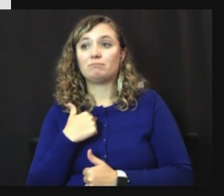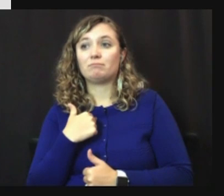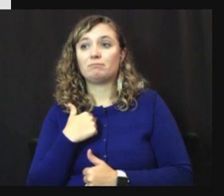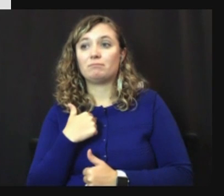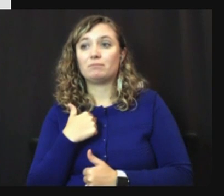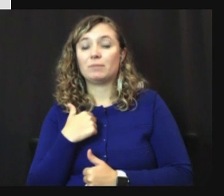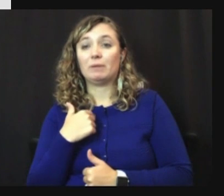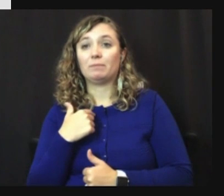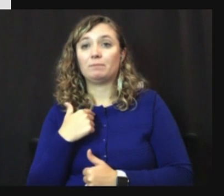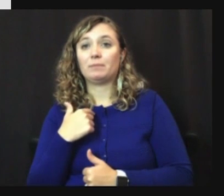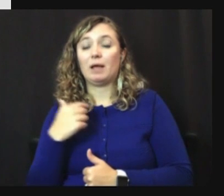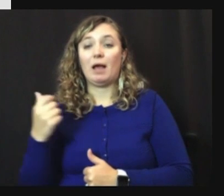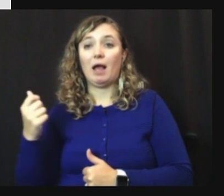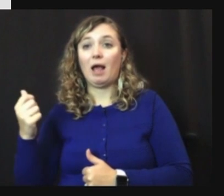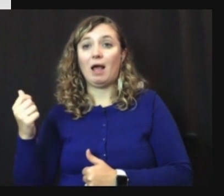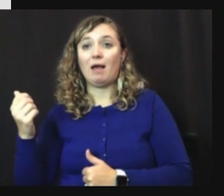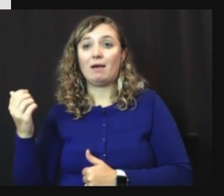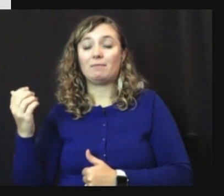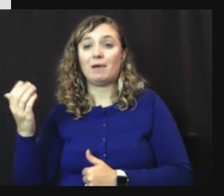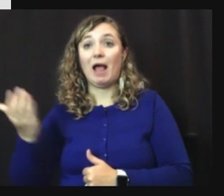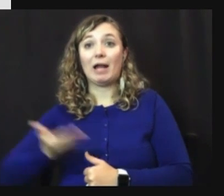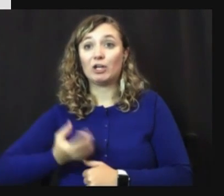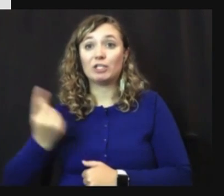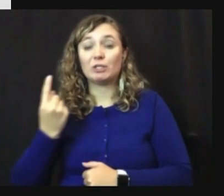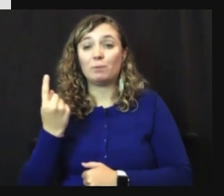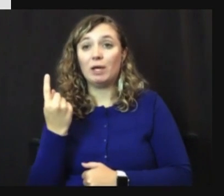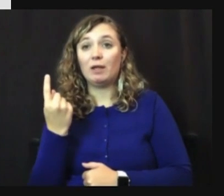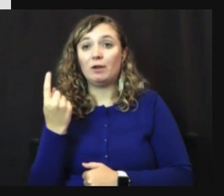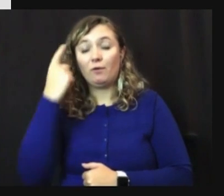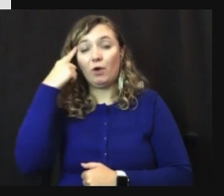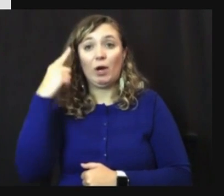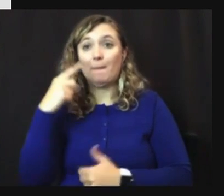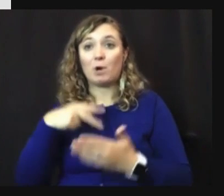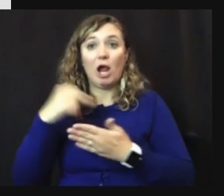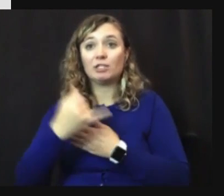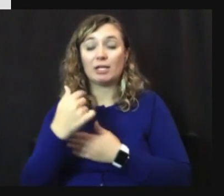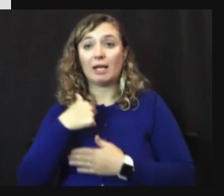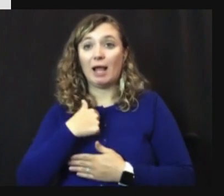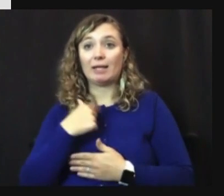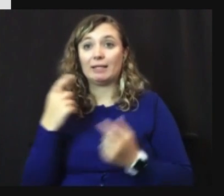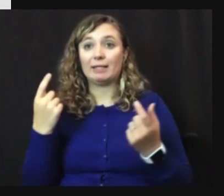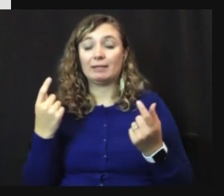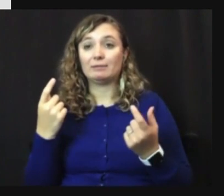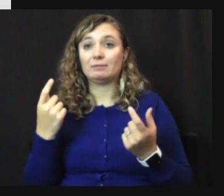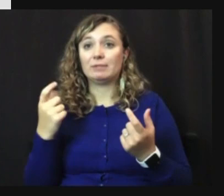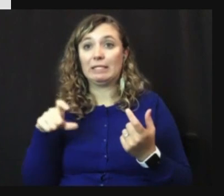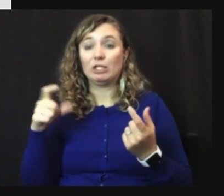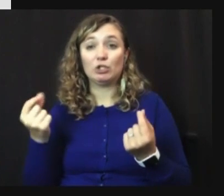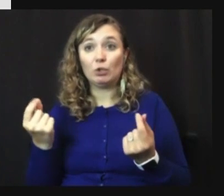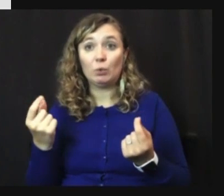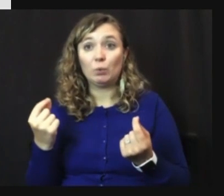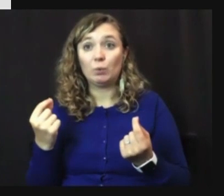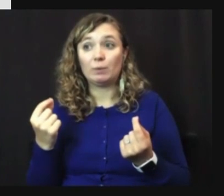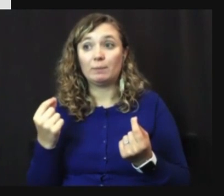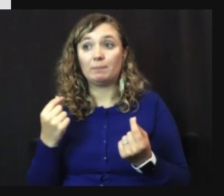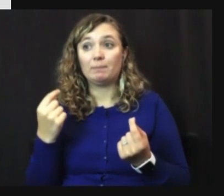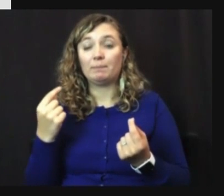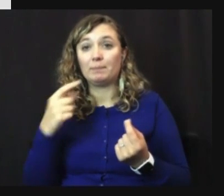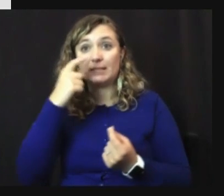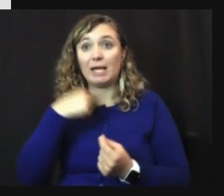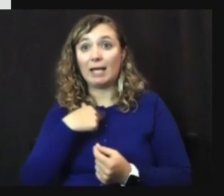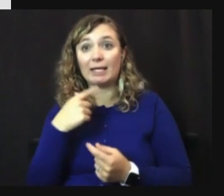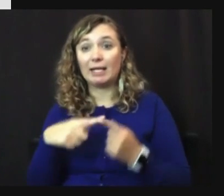my plan for getting a project done that is going to need to be done within the next month, because I can't do it for